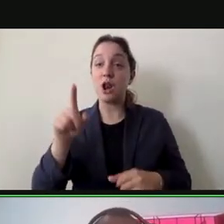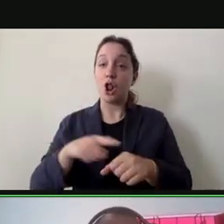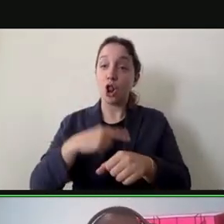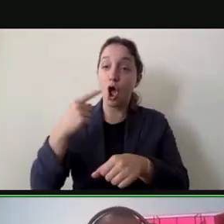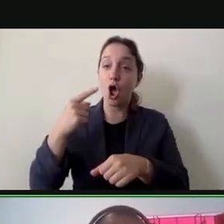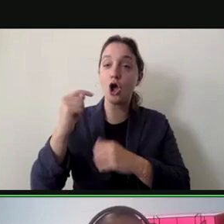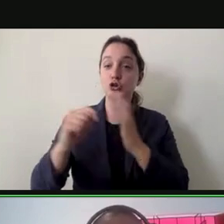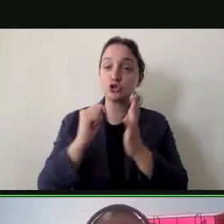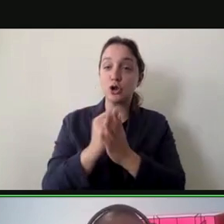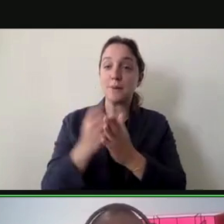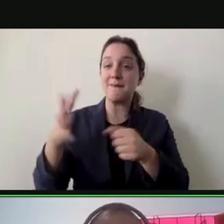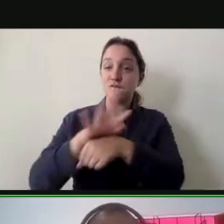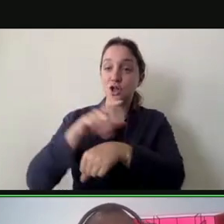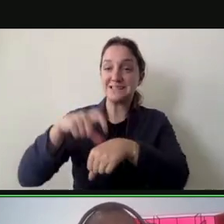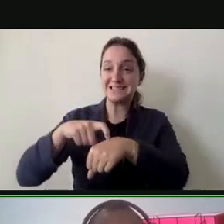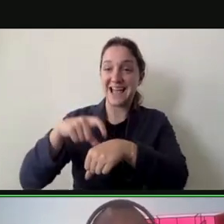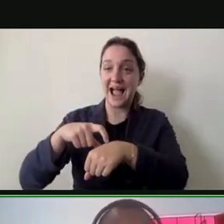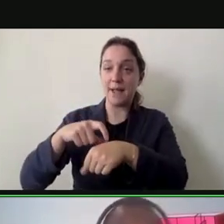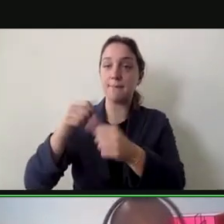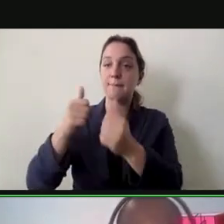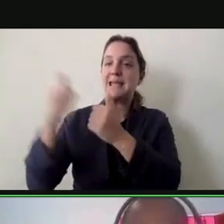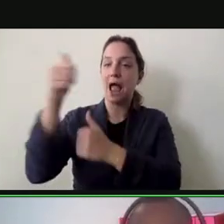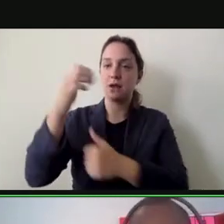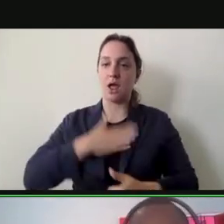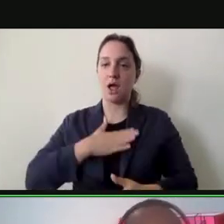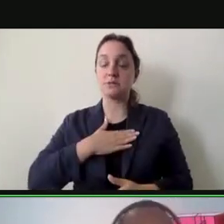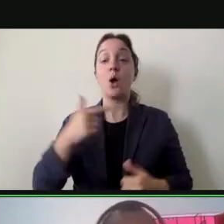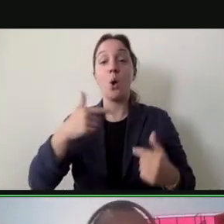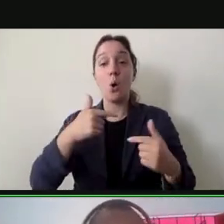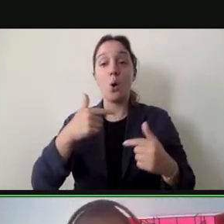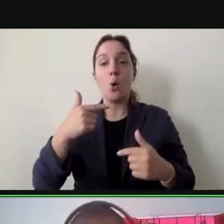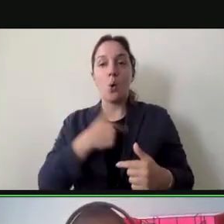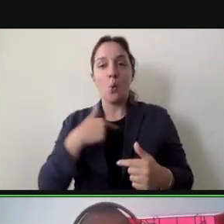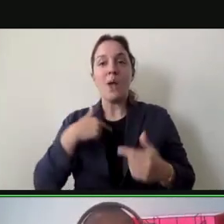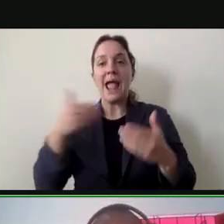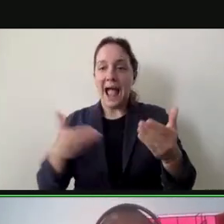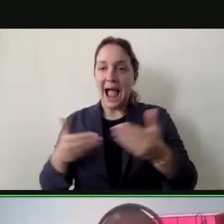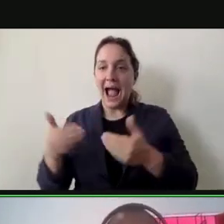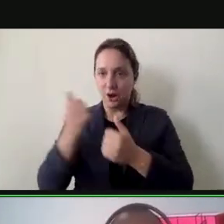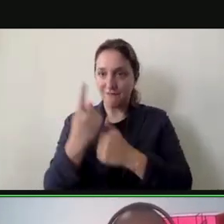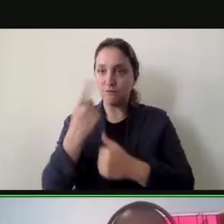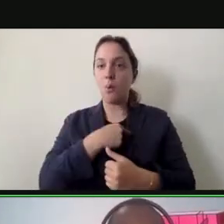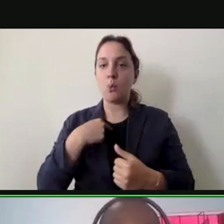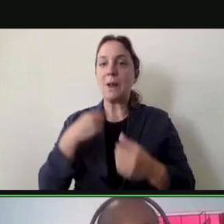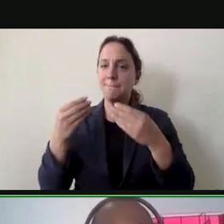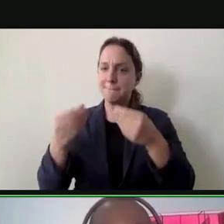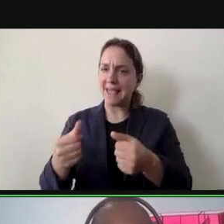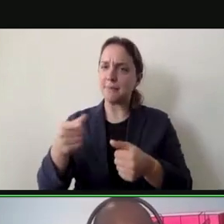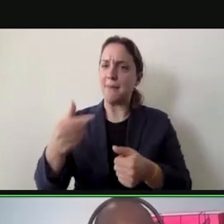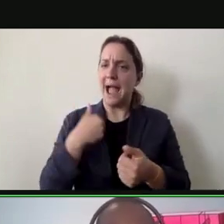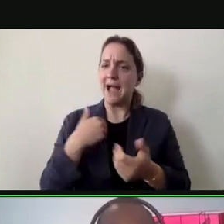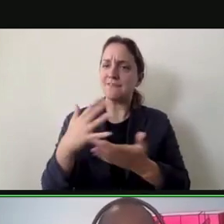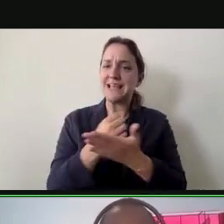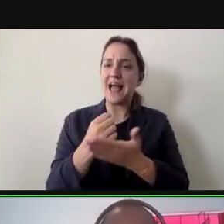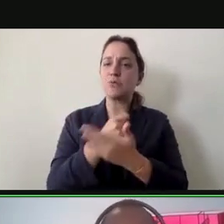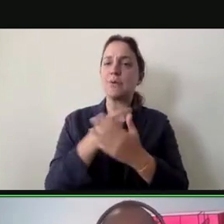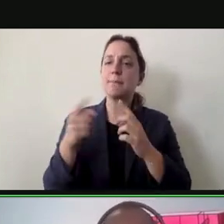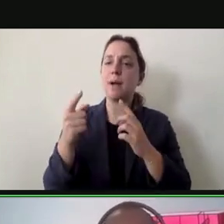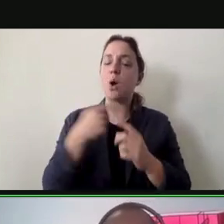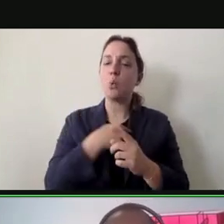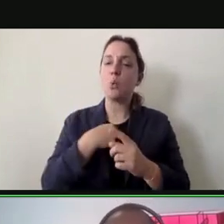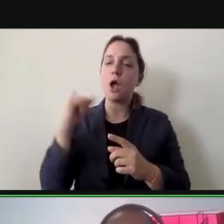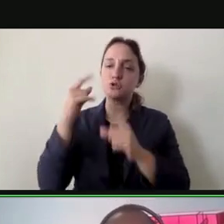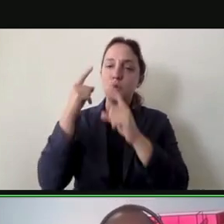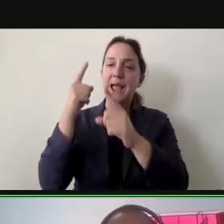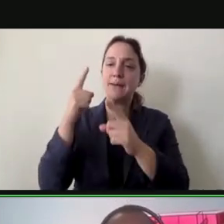program. Everyone is paid by us. They have a salary, they have a job with us, but we look to find them long-term jobs as a part of